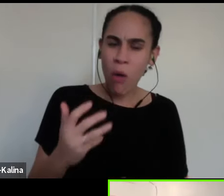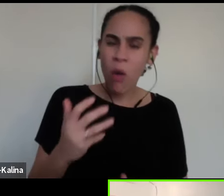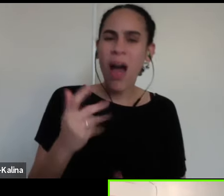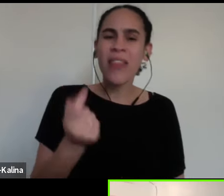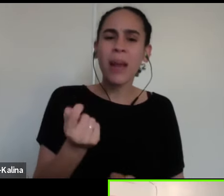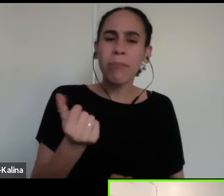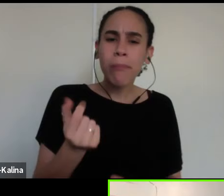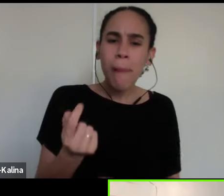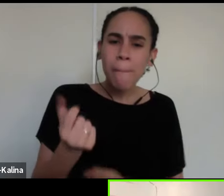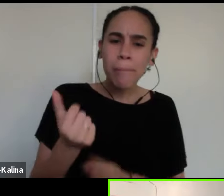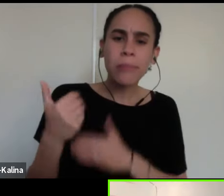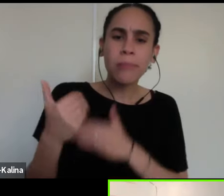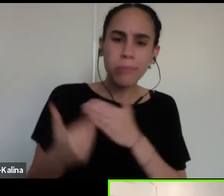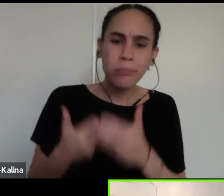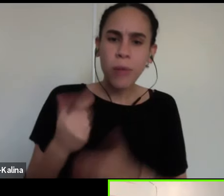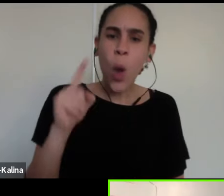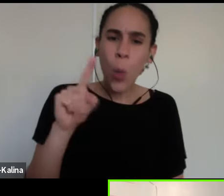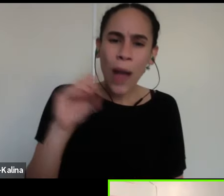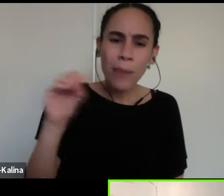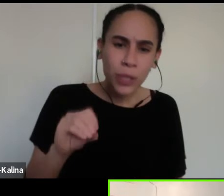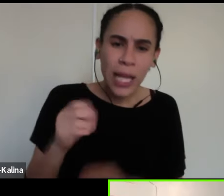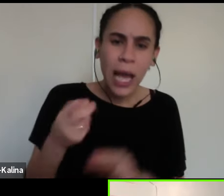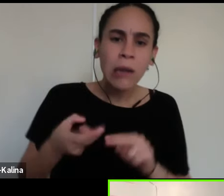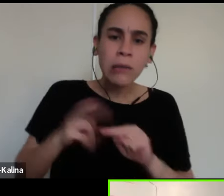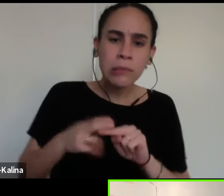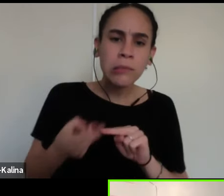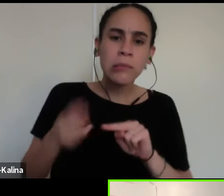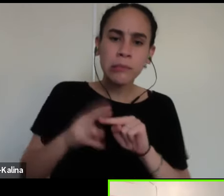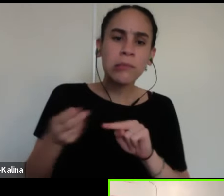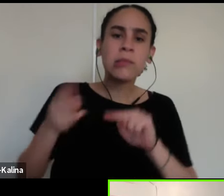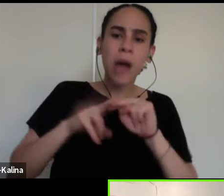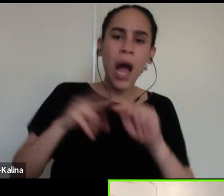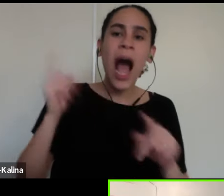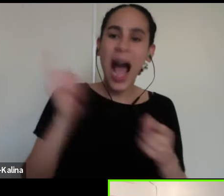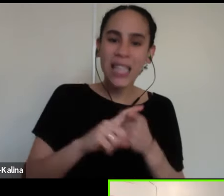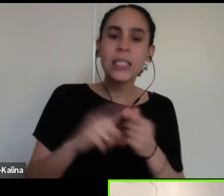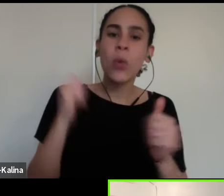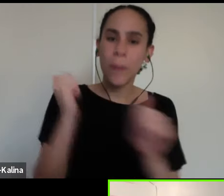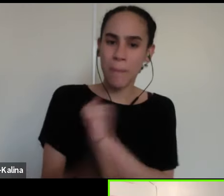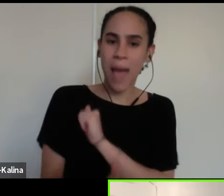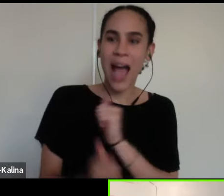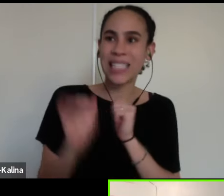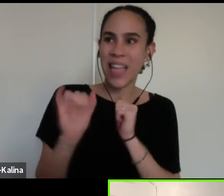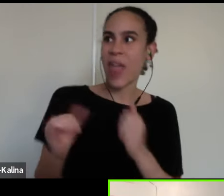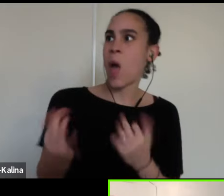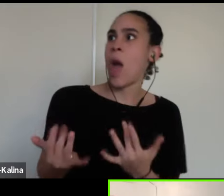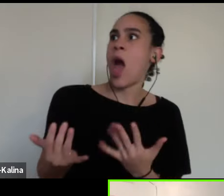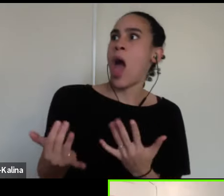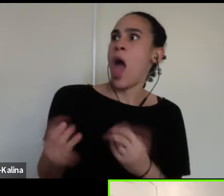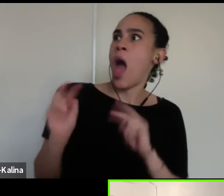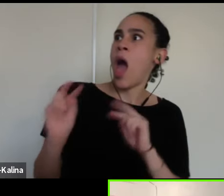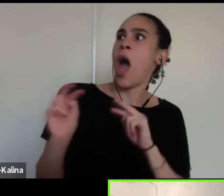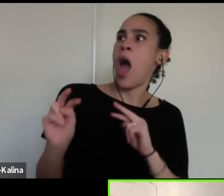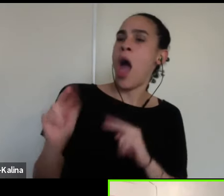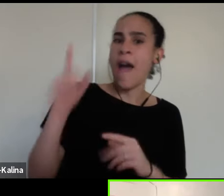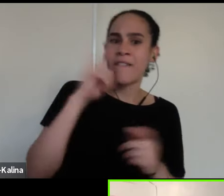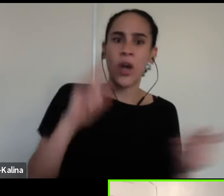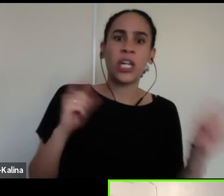Let's do that 1% at a time until we're past this point of waiting for the world to restart. Because I think that we are just going